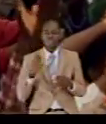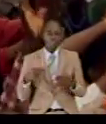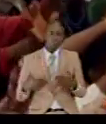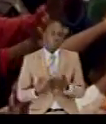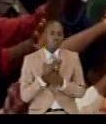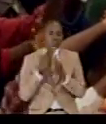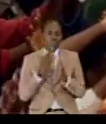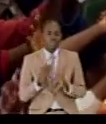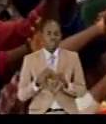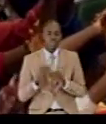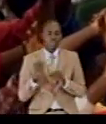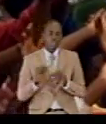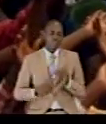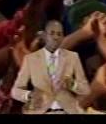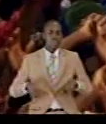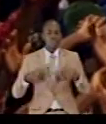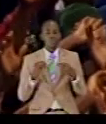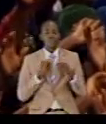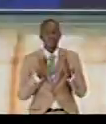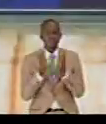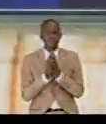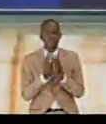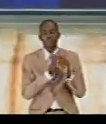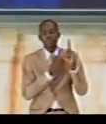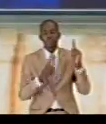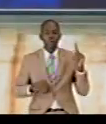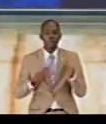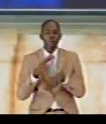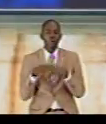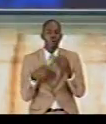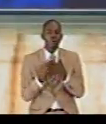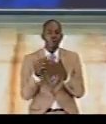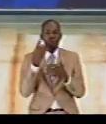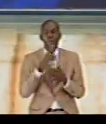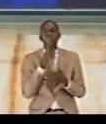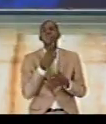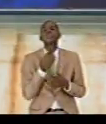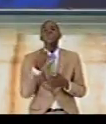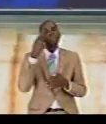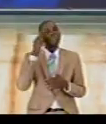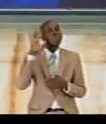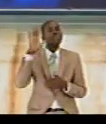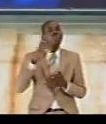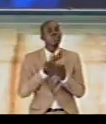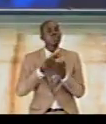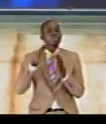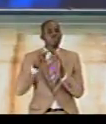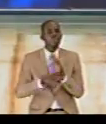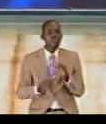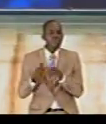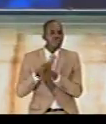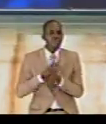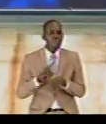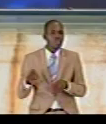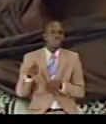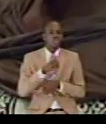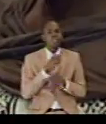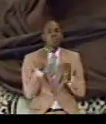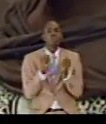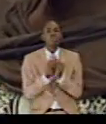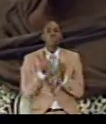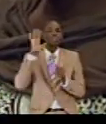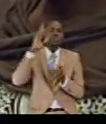life. And I pray, Lord, all those who are thirsty for your righteousness, fill them up with righteousness in